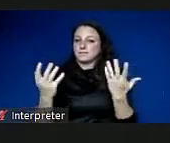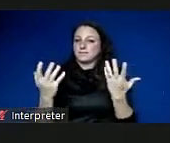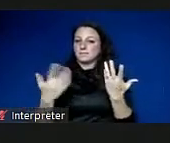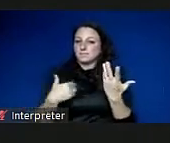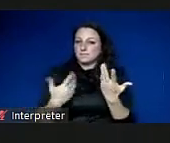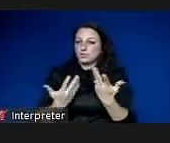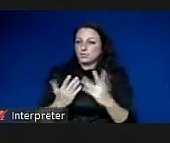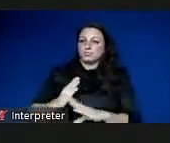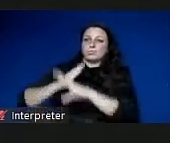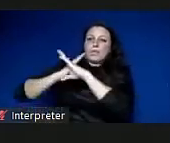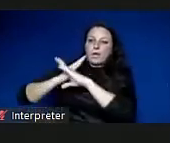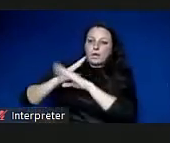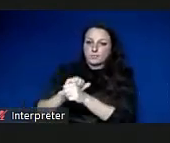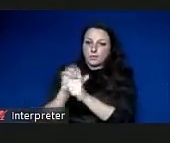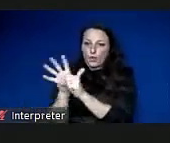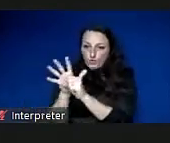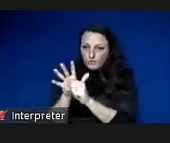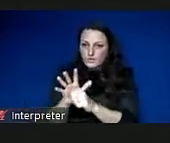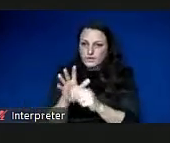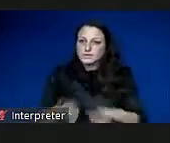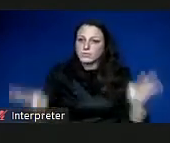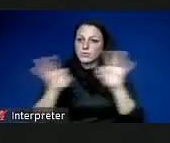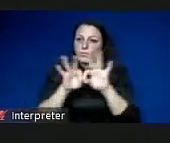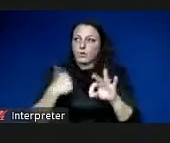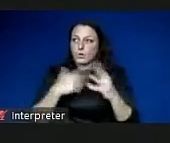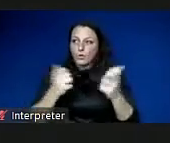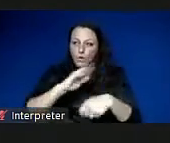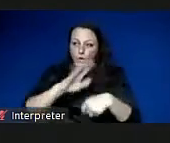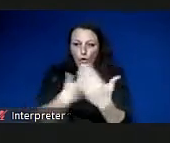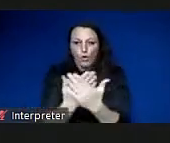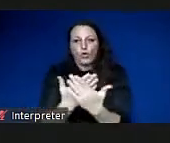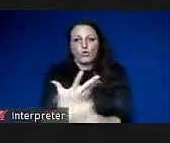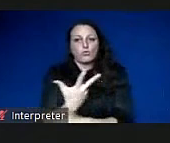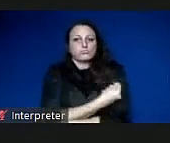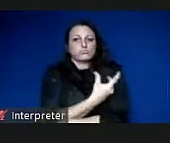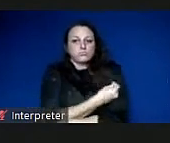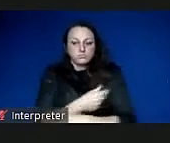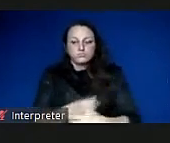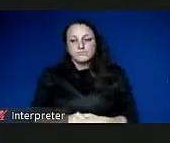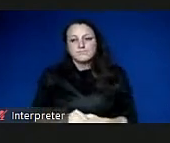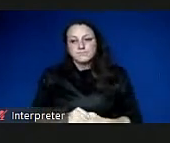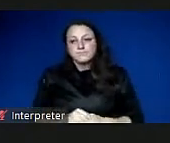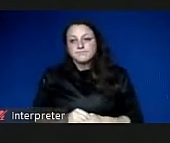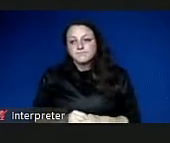working aggressively to ensure that we have the highest uptake in the staff possible.